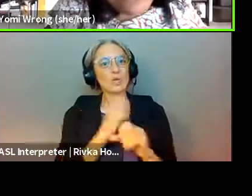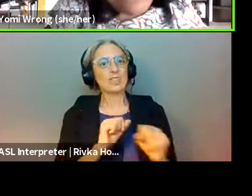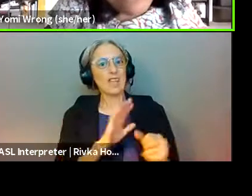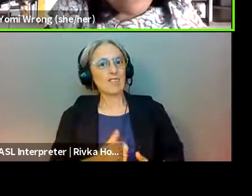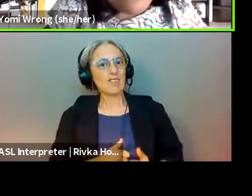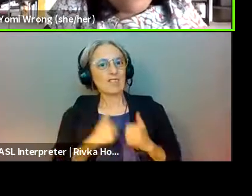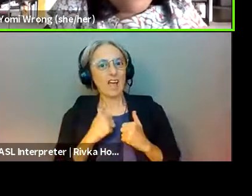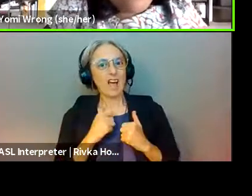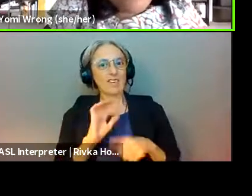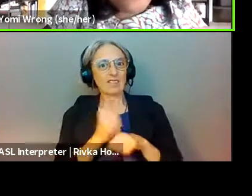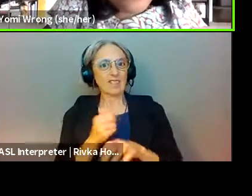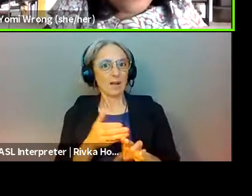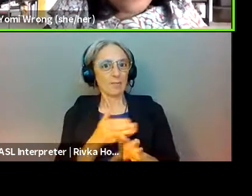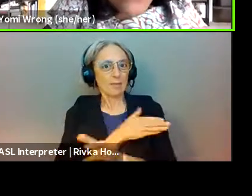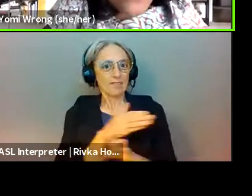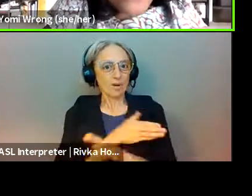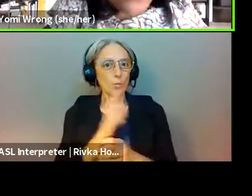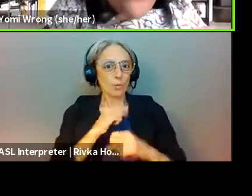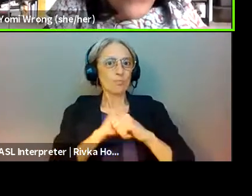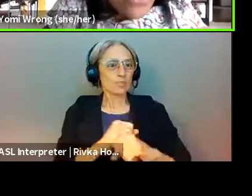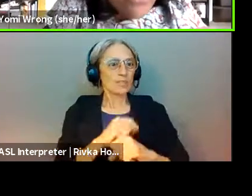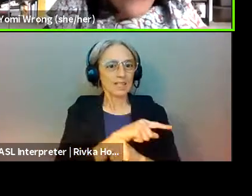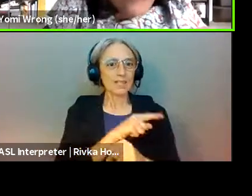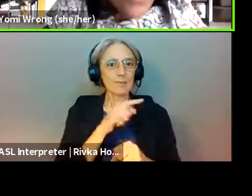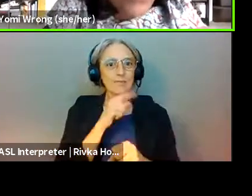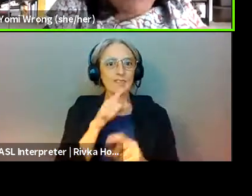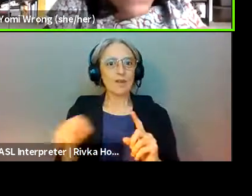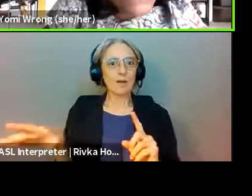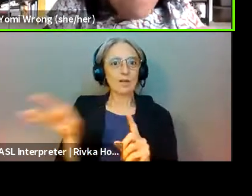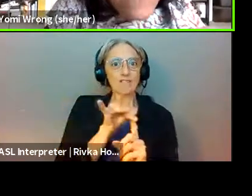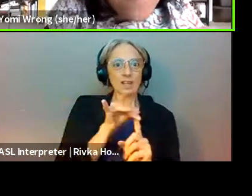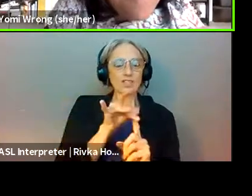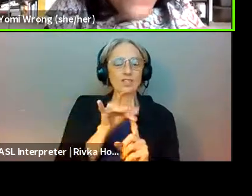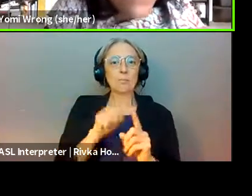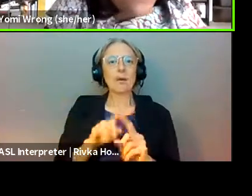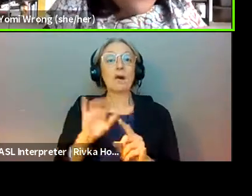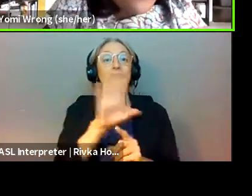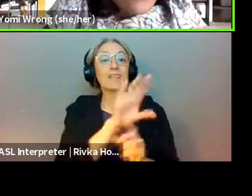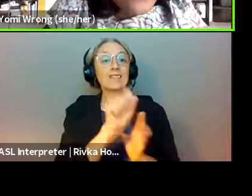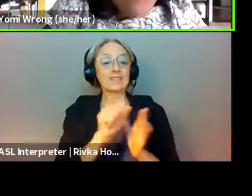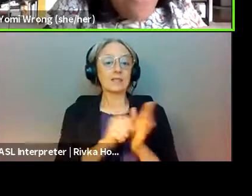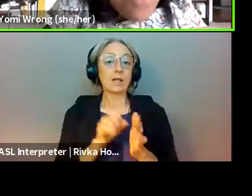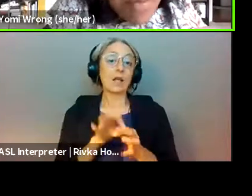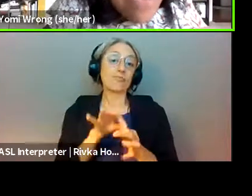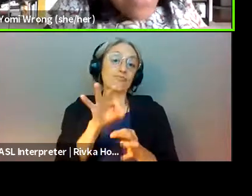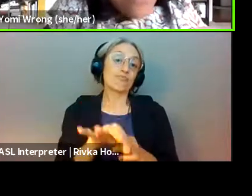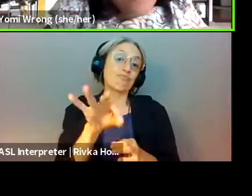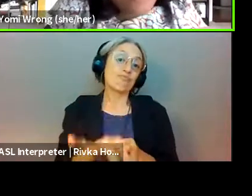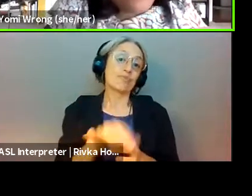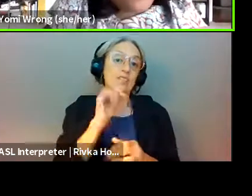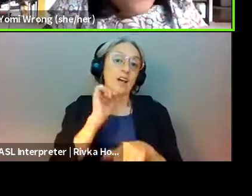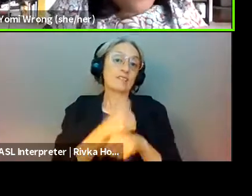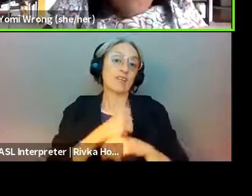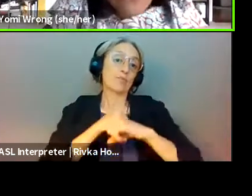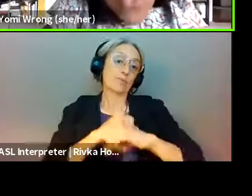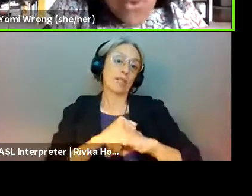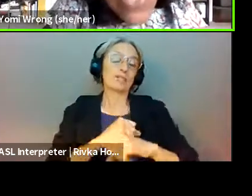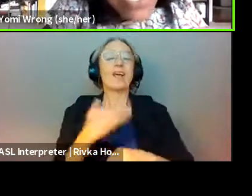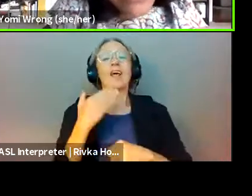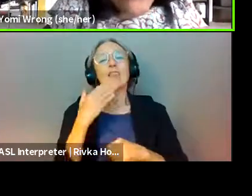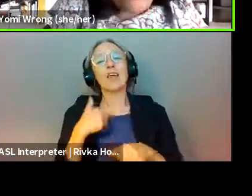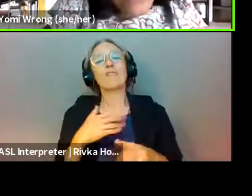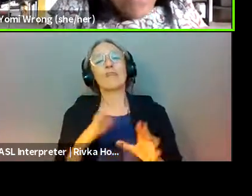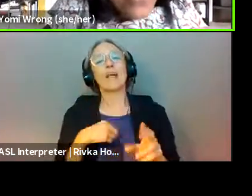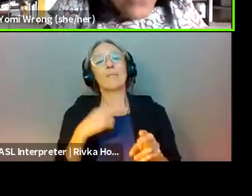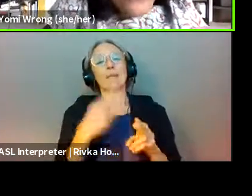this virus. And so thank you for allowing me to name him and to talk about him, and all of the work